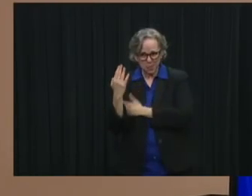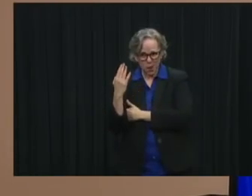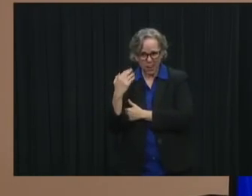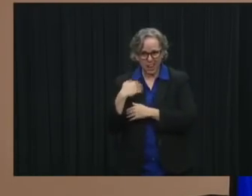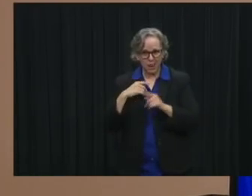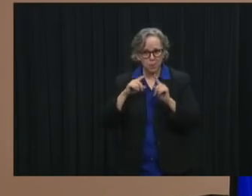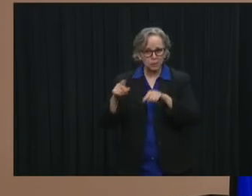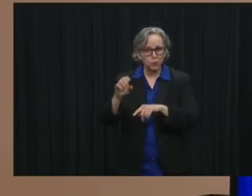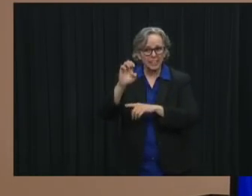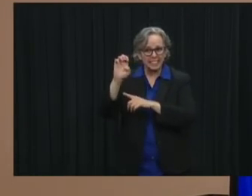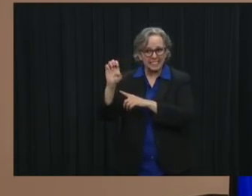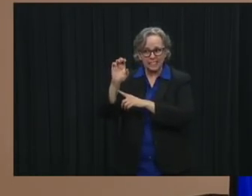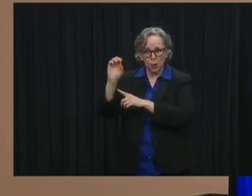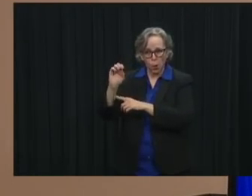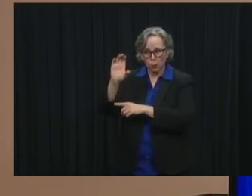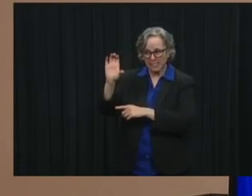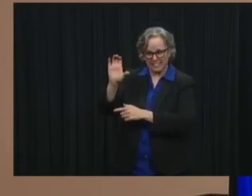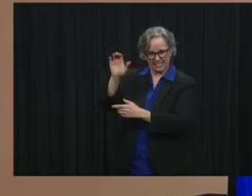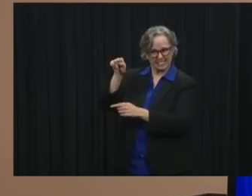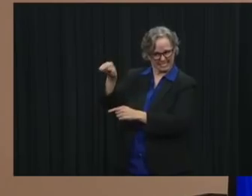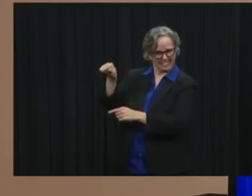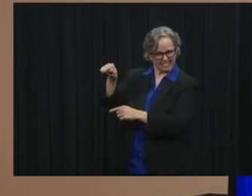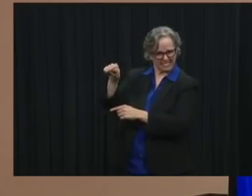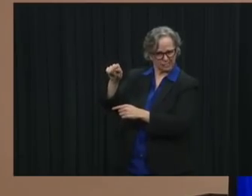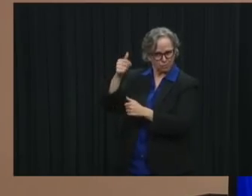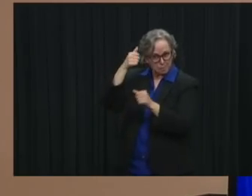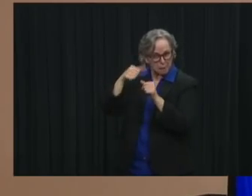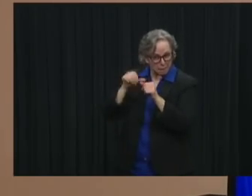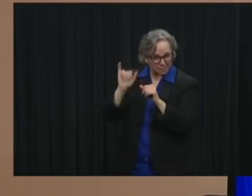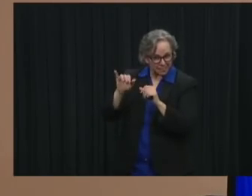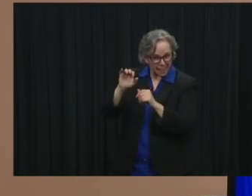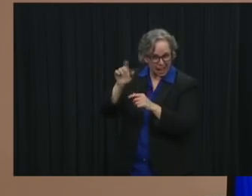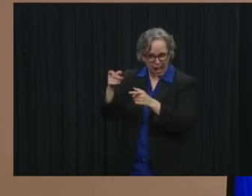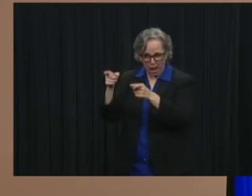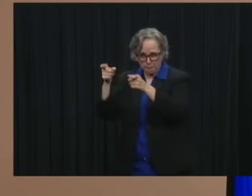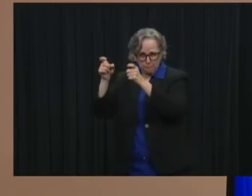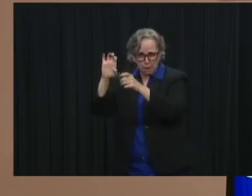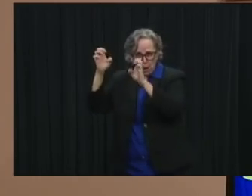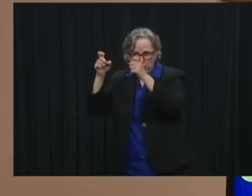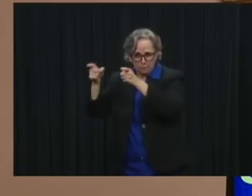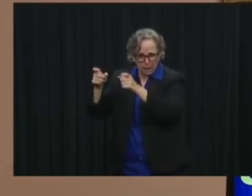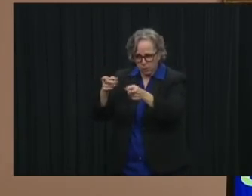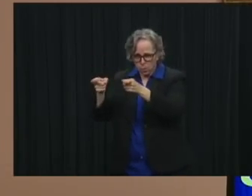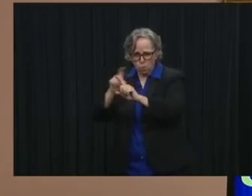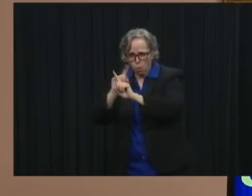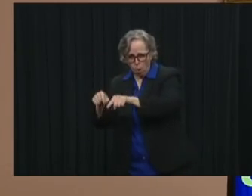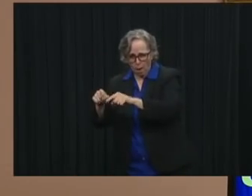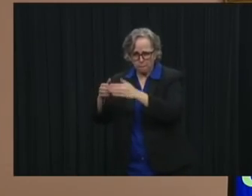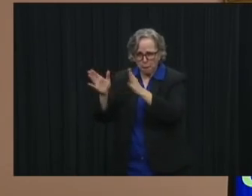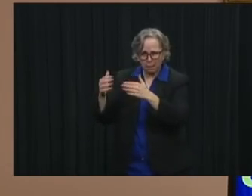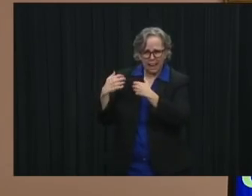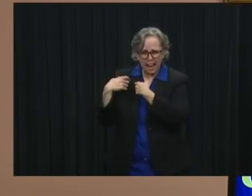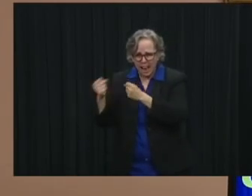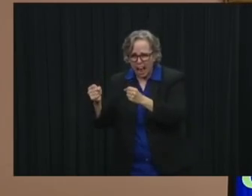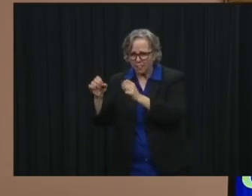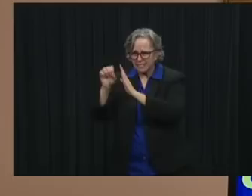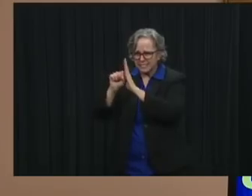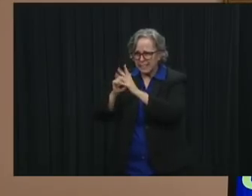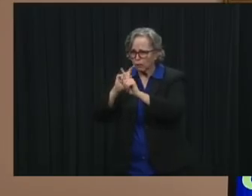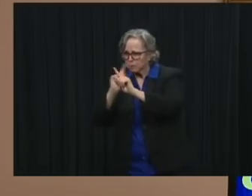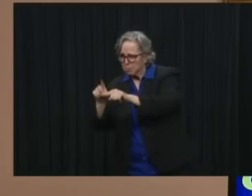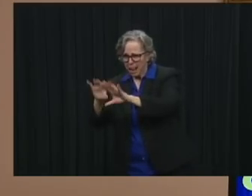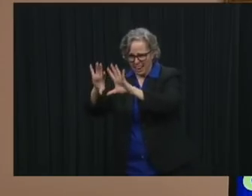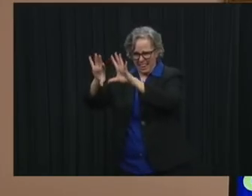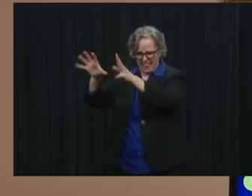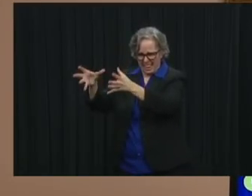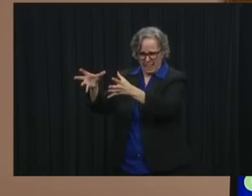Center. That's really the hub of incident command for our public health and statewide response. You're going to be